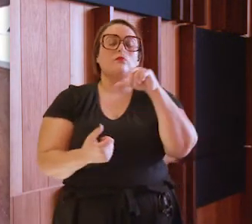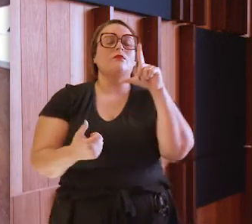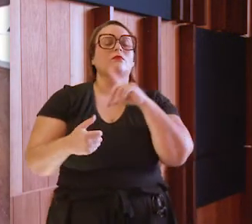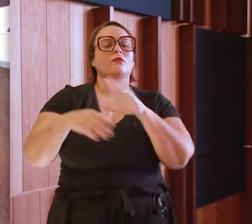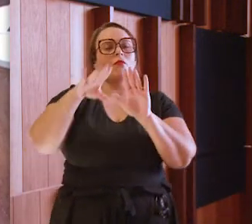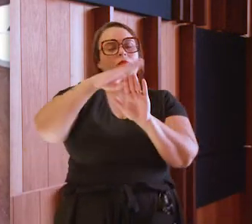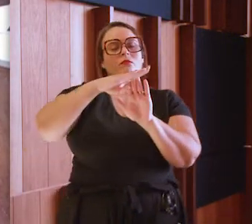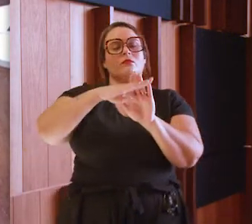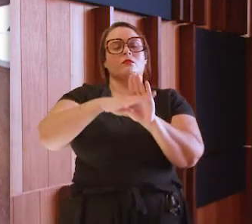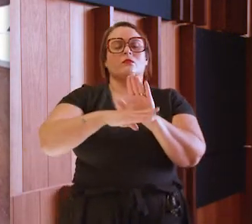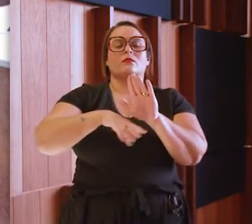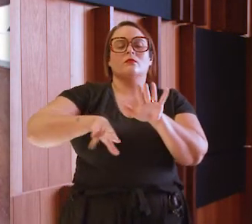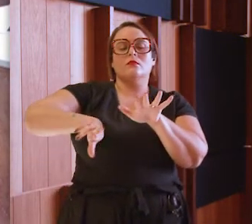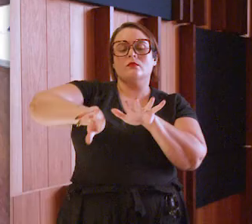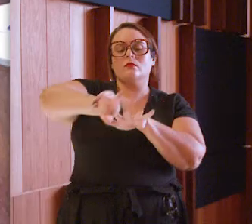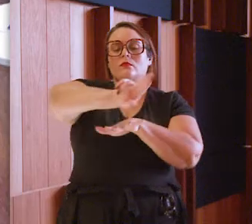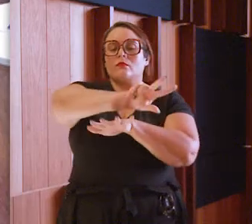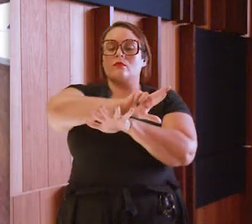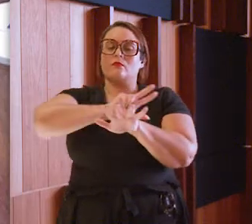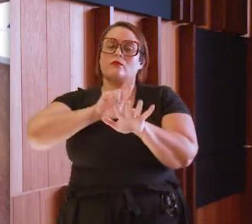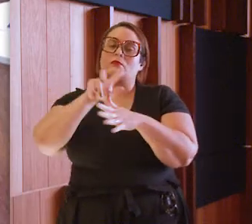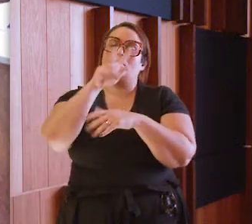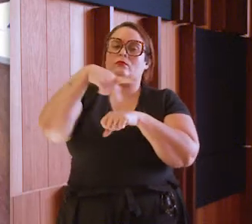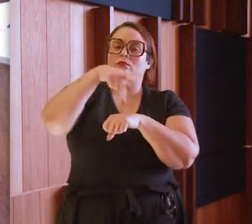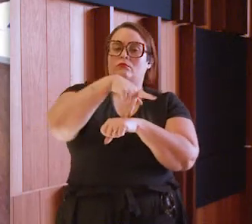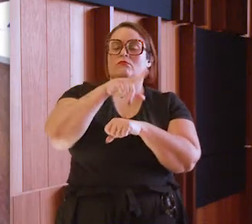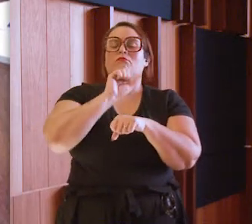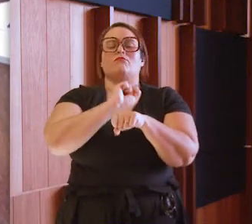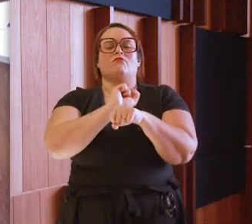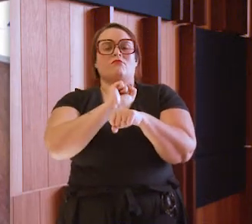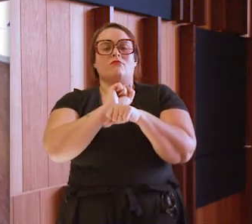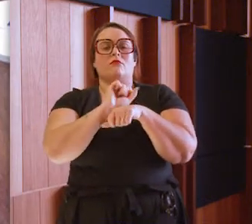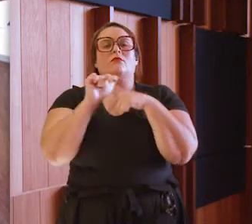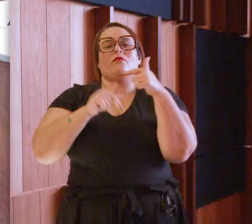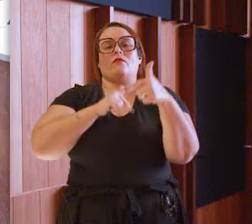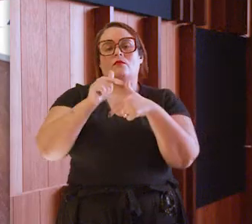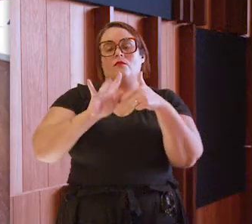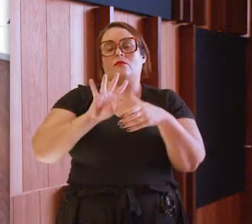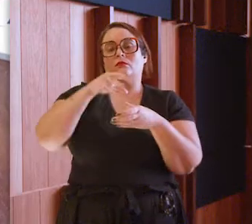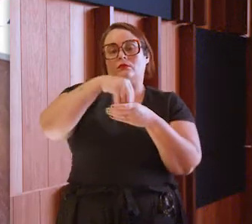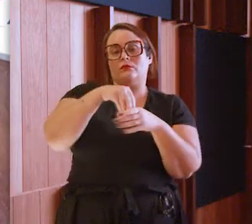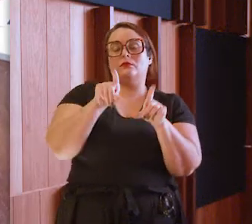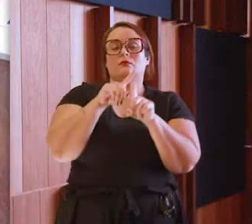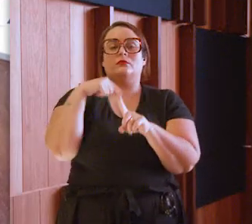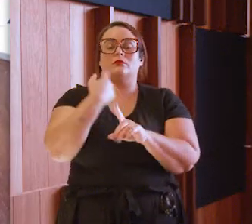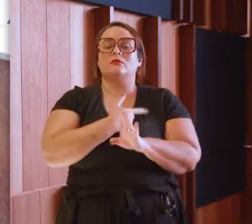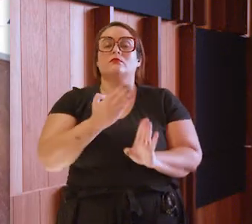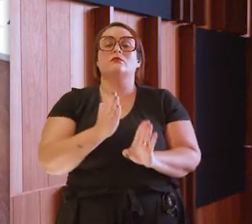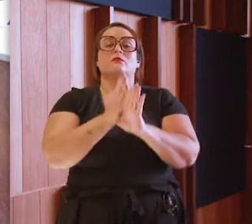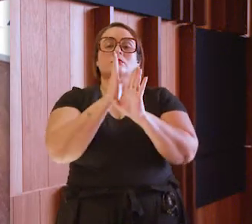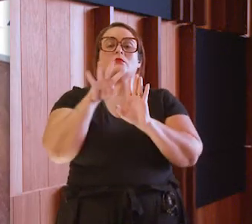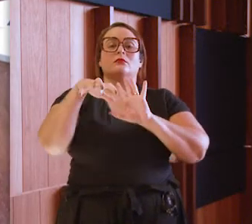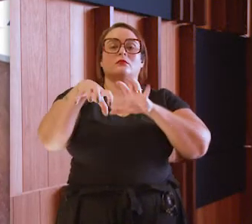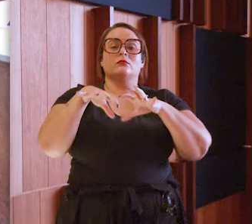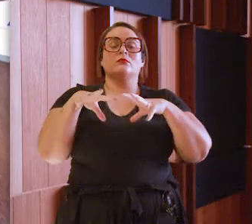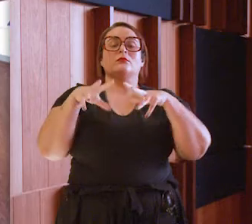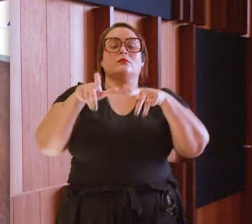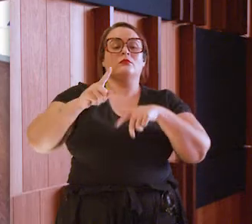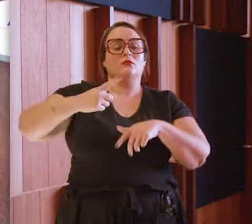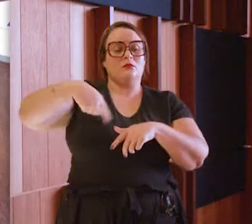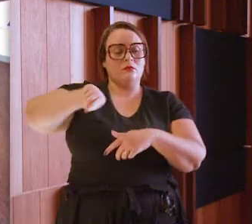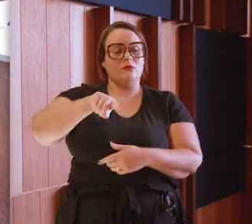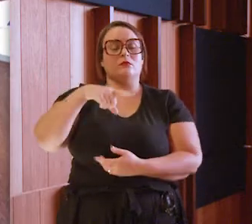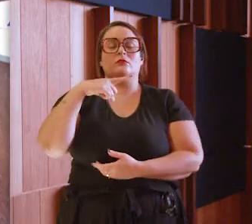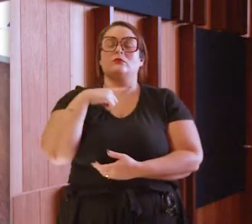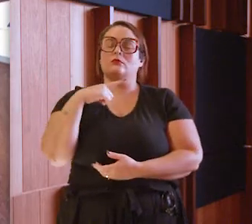program in the US, we're very busy. We have a 30% growth across all these areas. So there's going to be more pressure on that. Again, it's